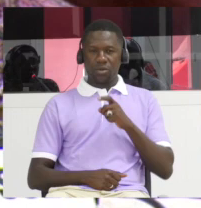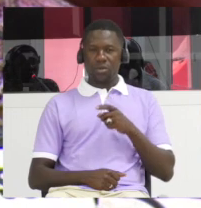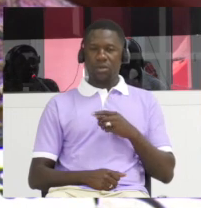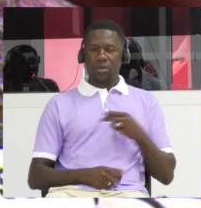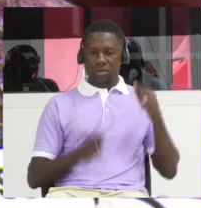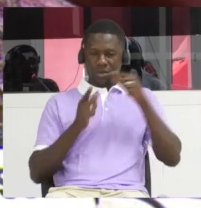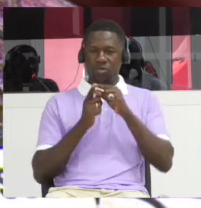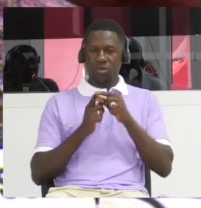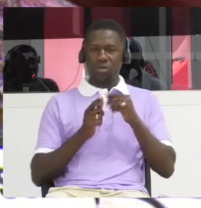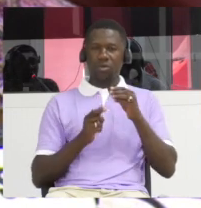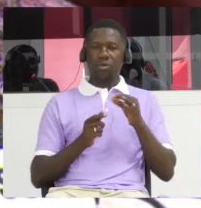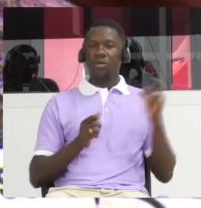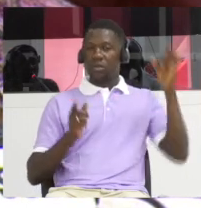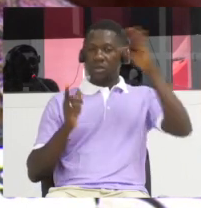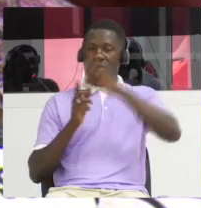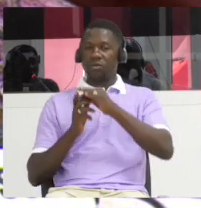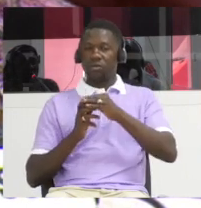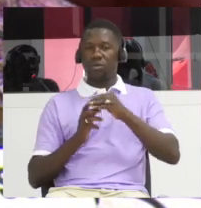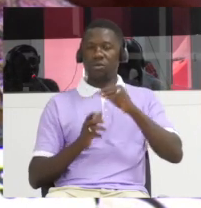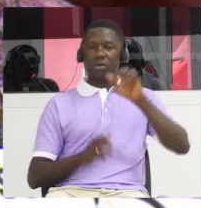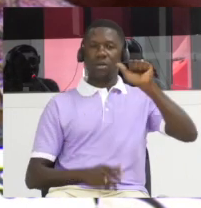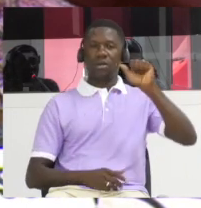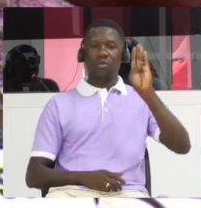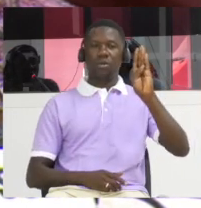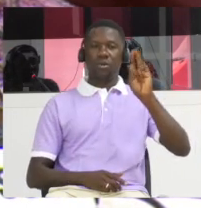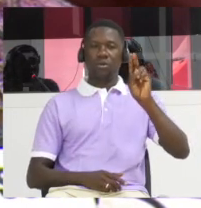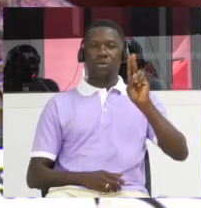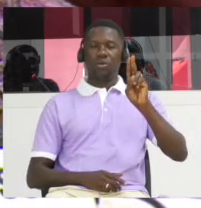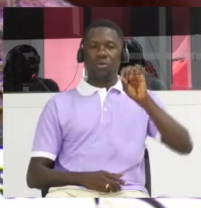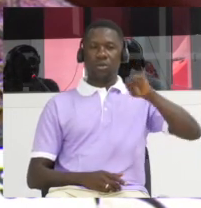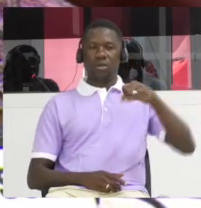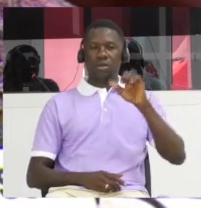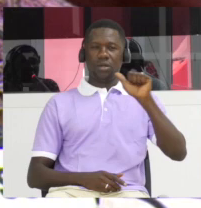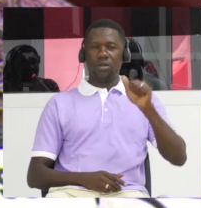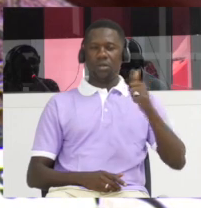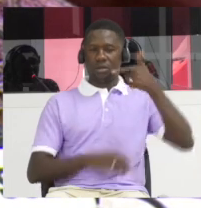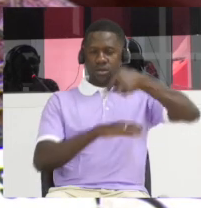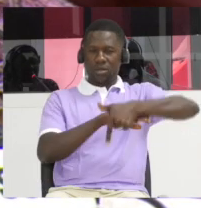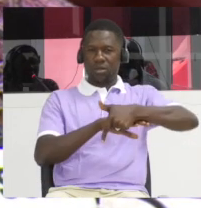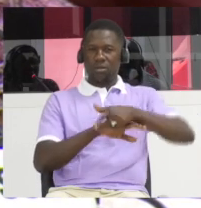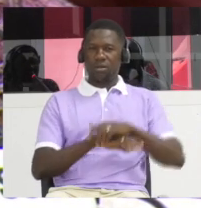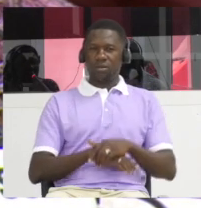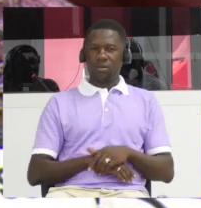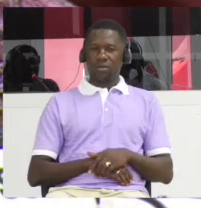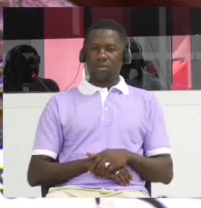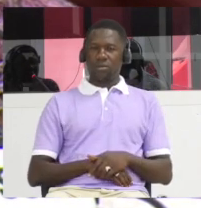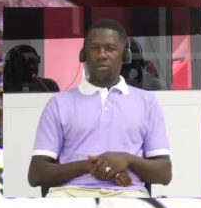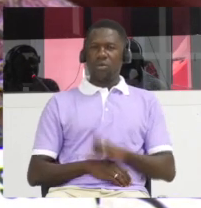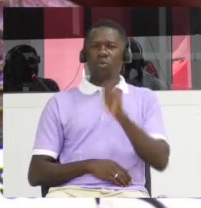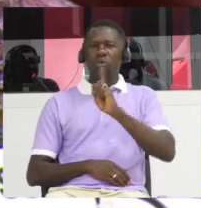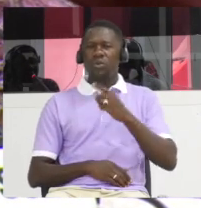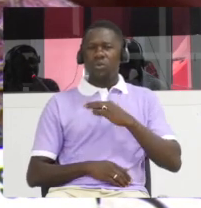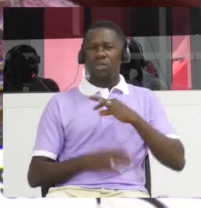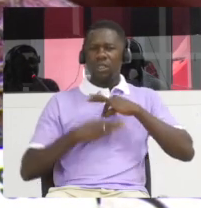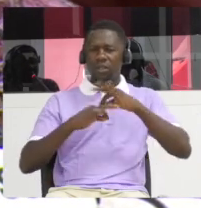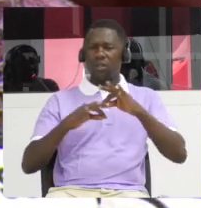negotiate for the stay of Colonel Dauda. What was the interest of the Vice President to